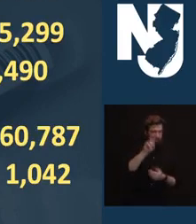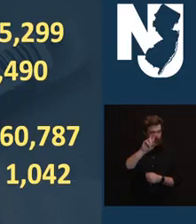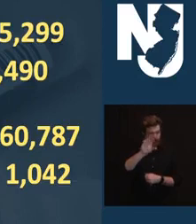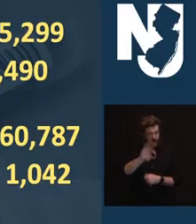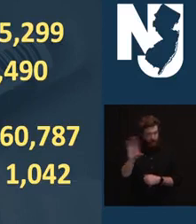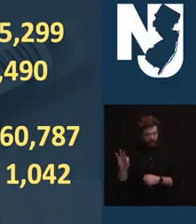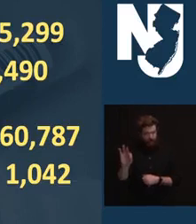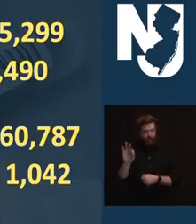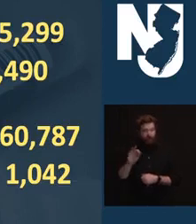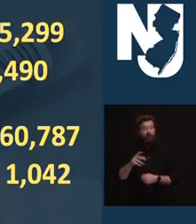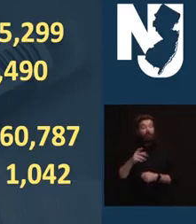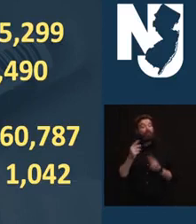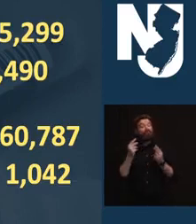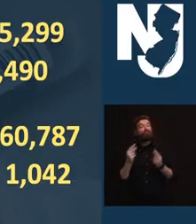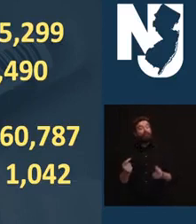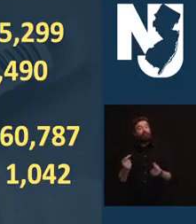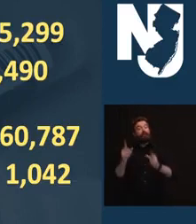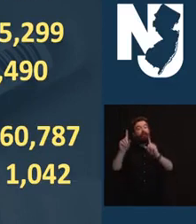60,787,